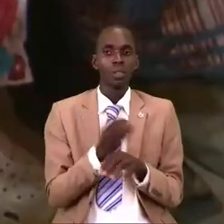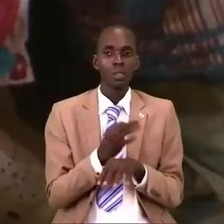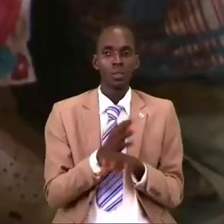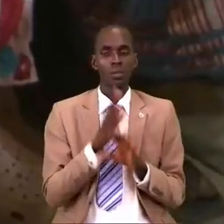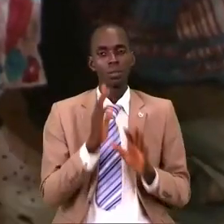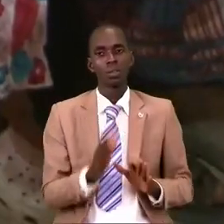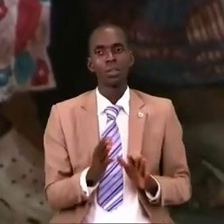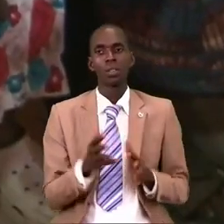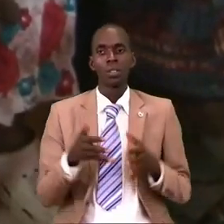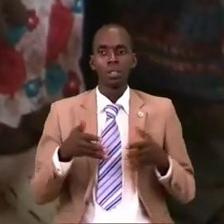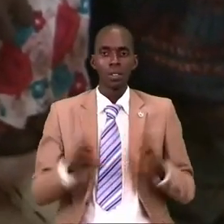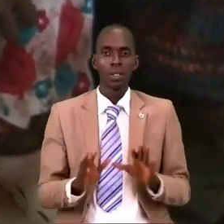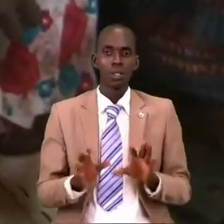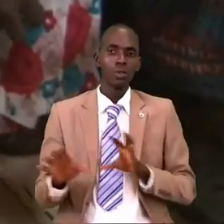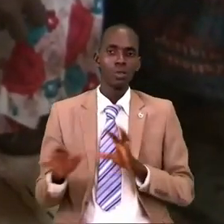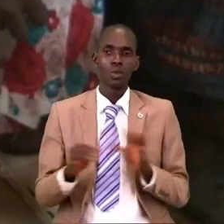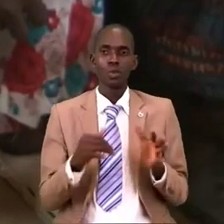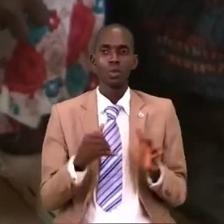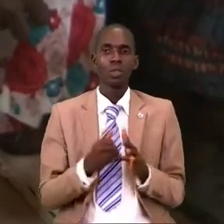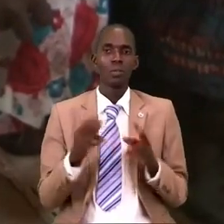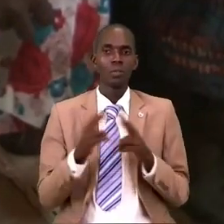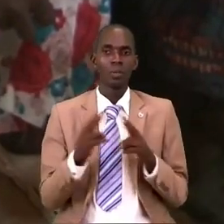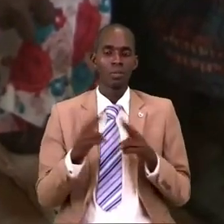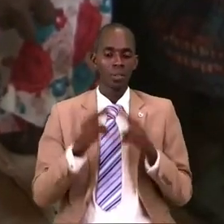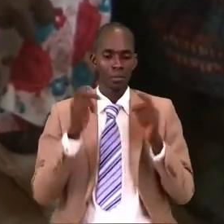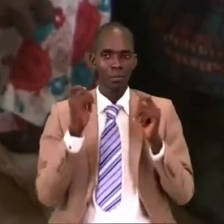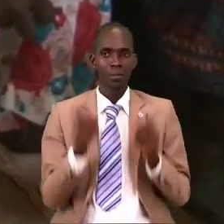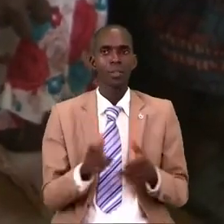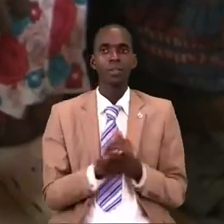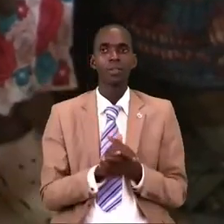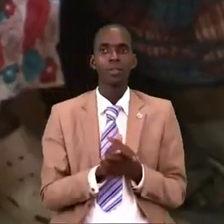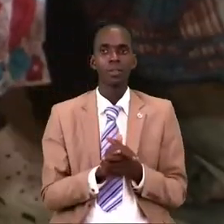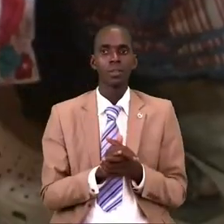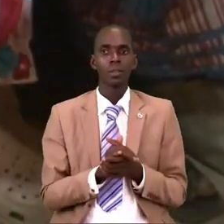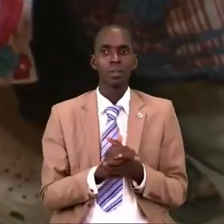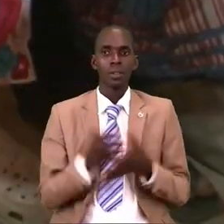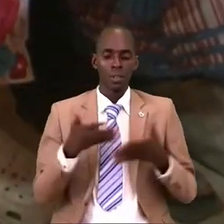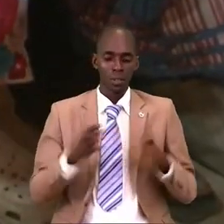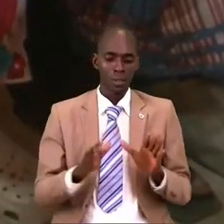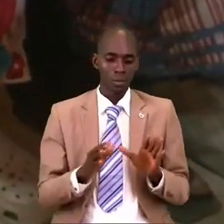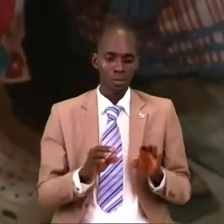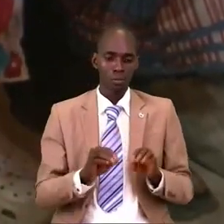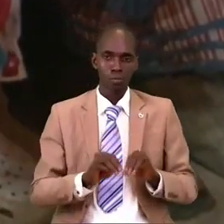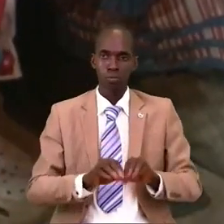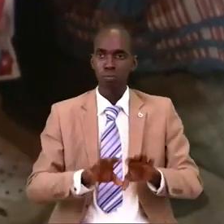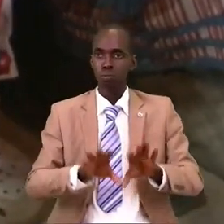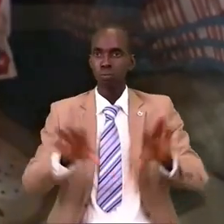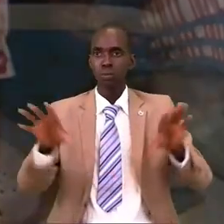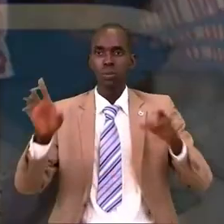my right, to my left, and the middle hall. Take the